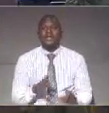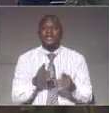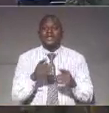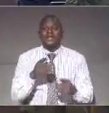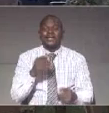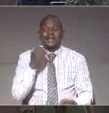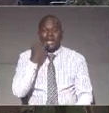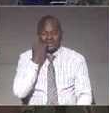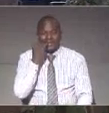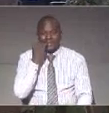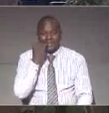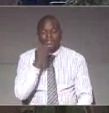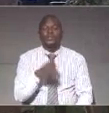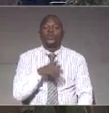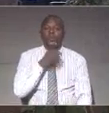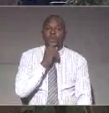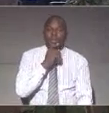man,